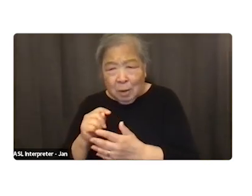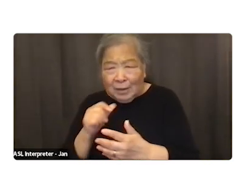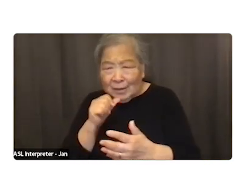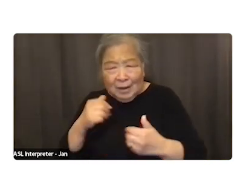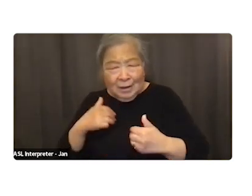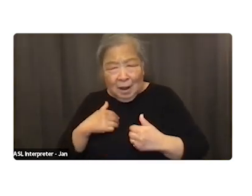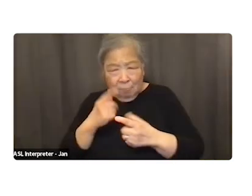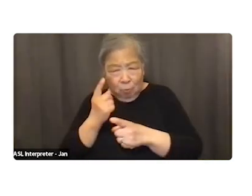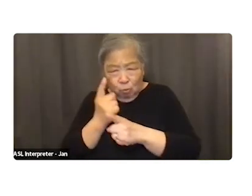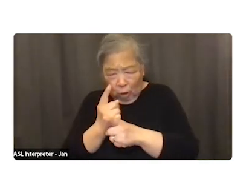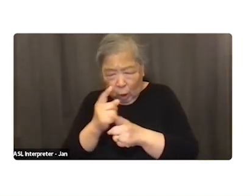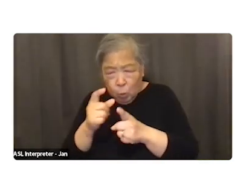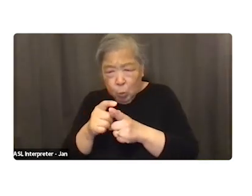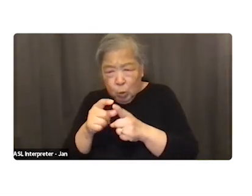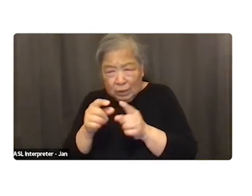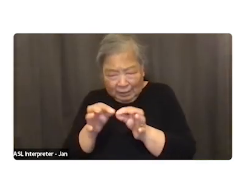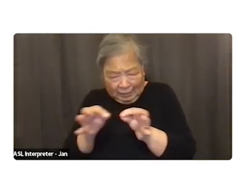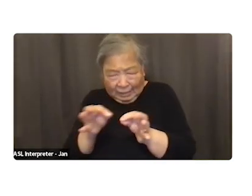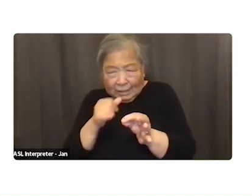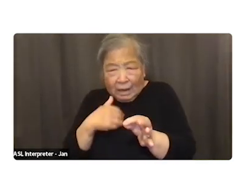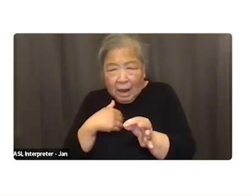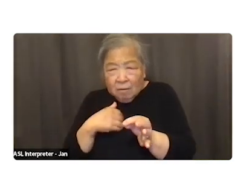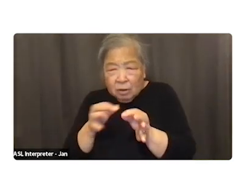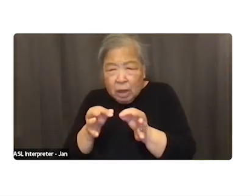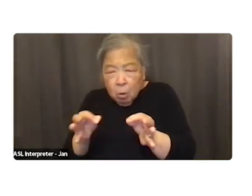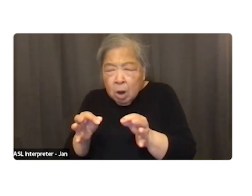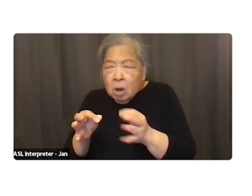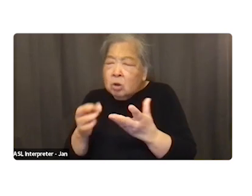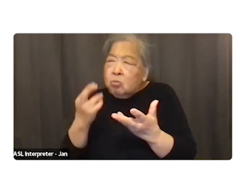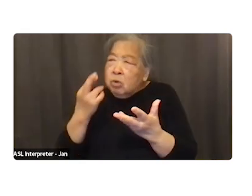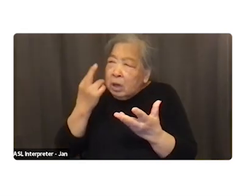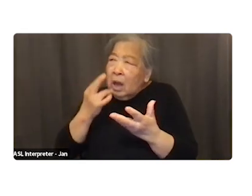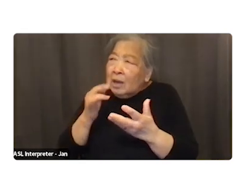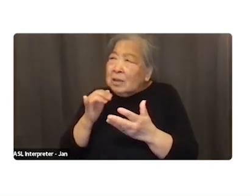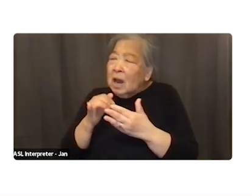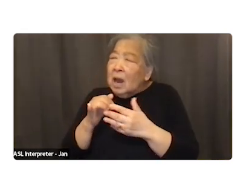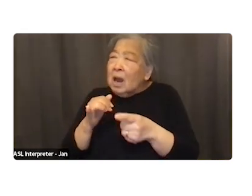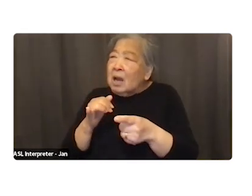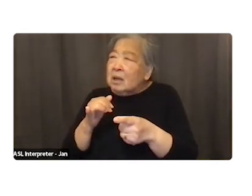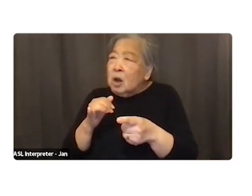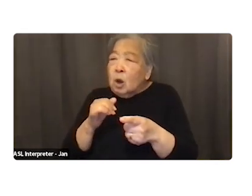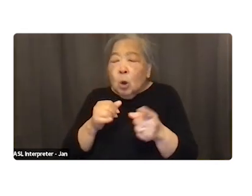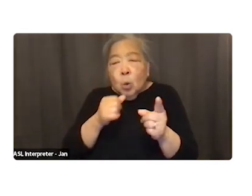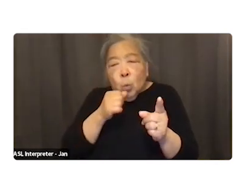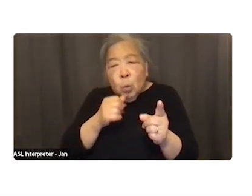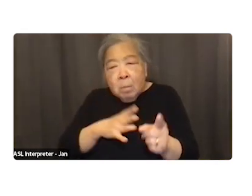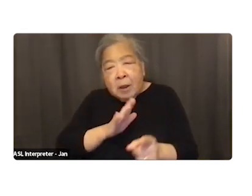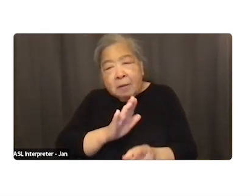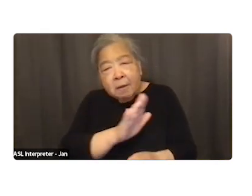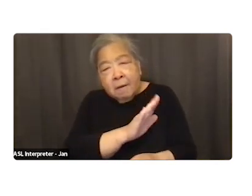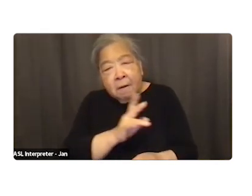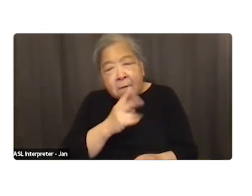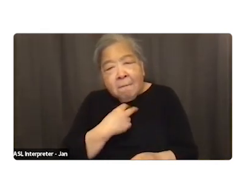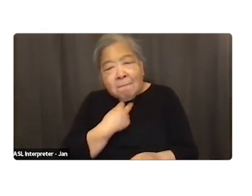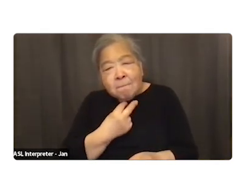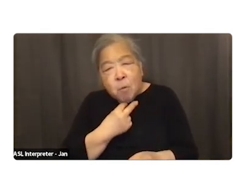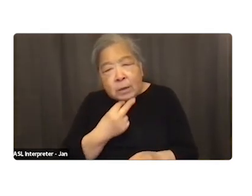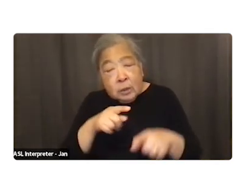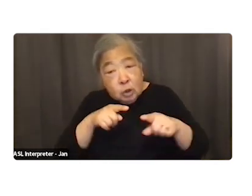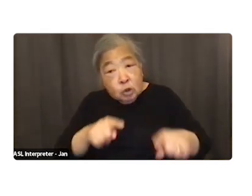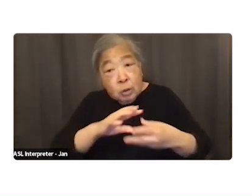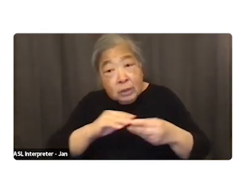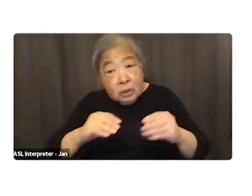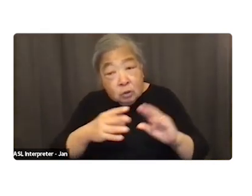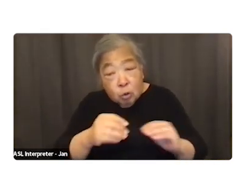realize how powerful and profound the voices of women were in storytelling and spirituality,